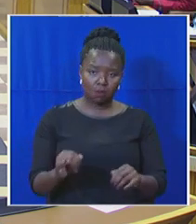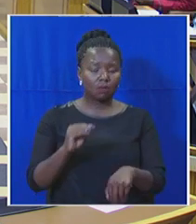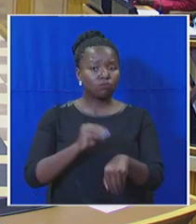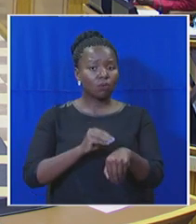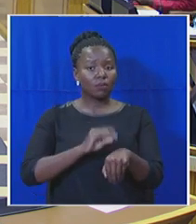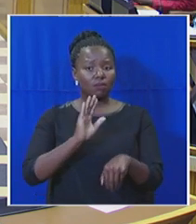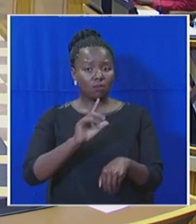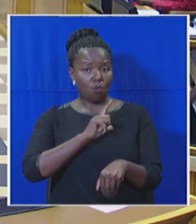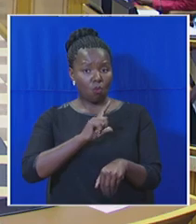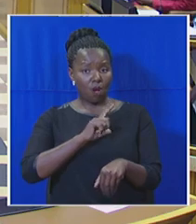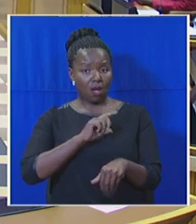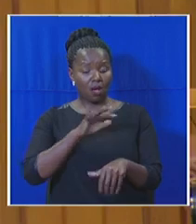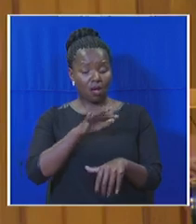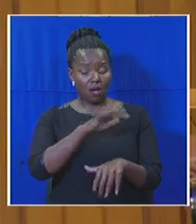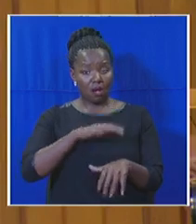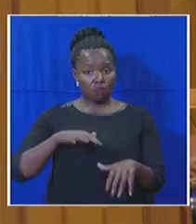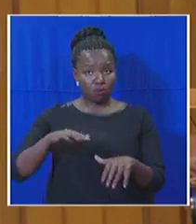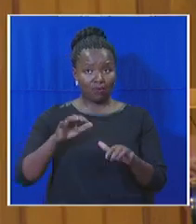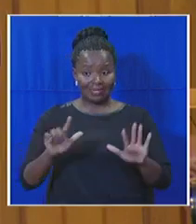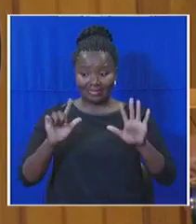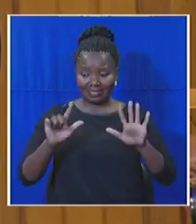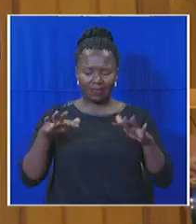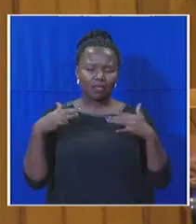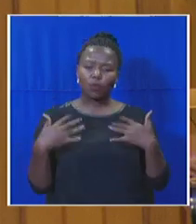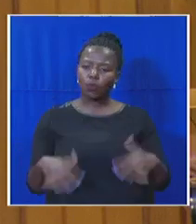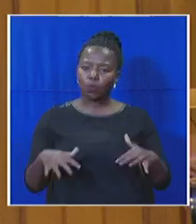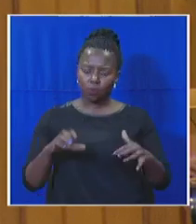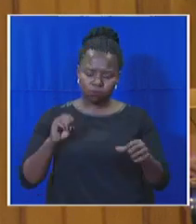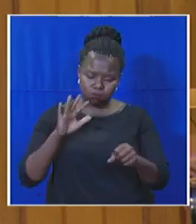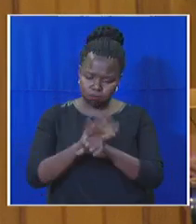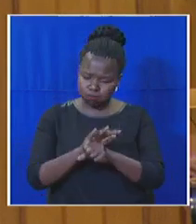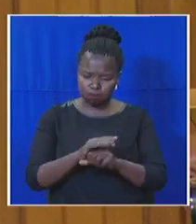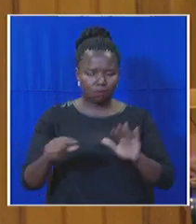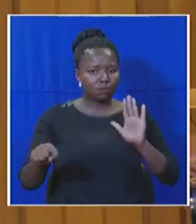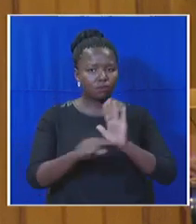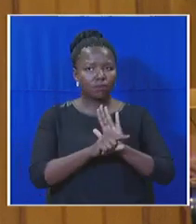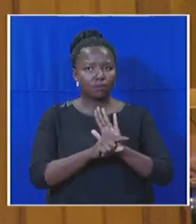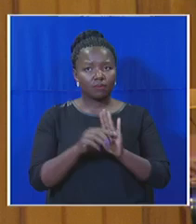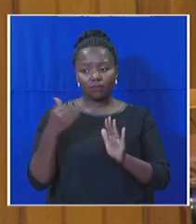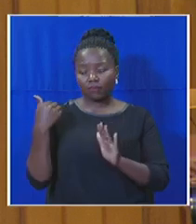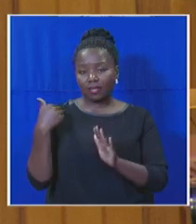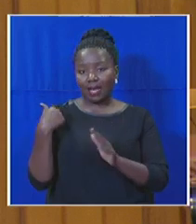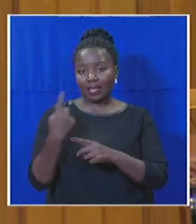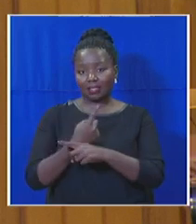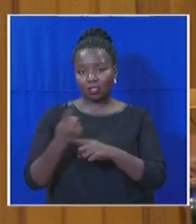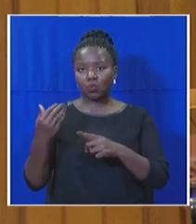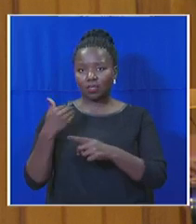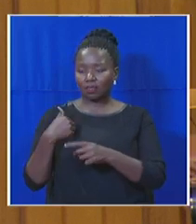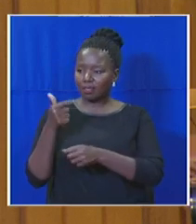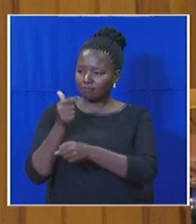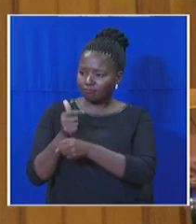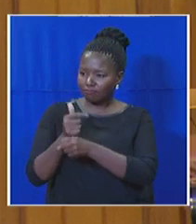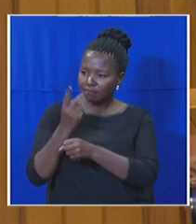of the 9 provinces are severely affected. I listened carefully to the media briefing last week, and I've been following